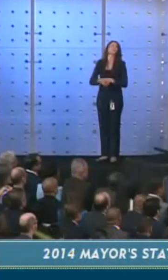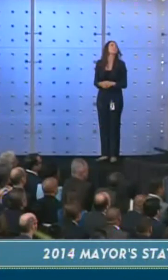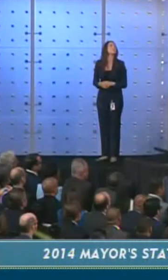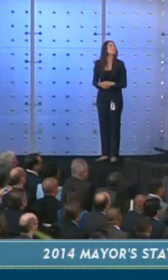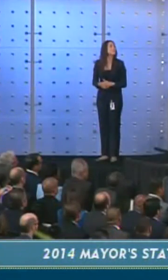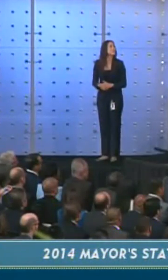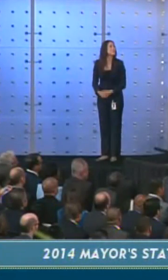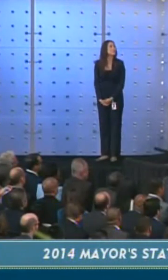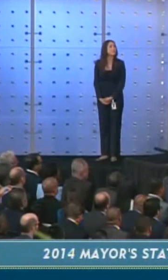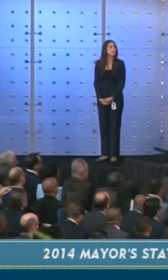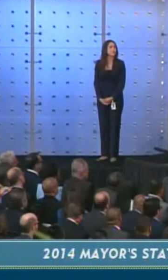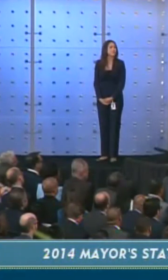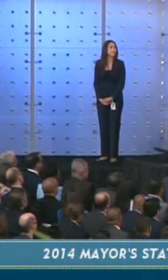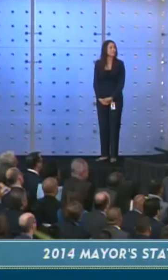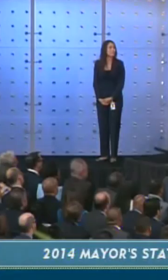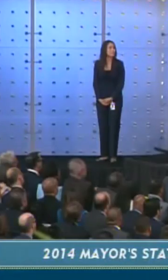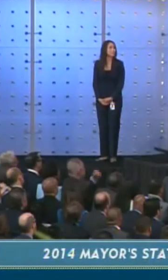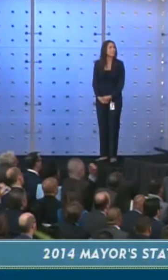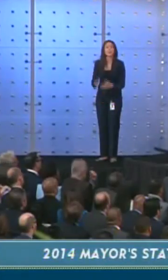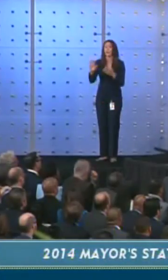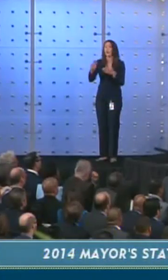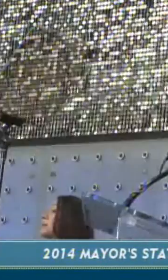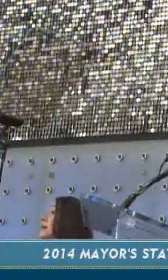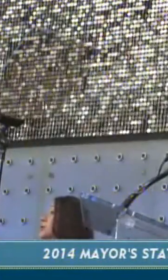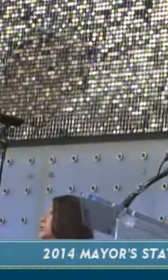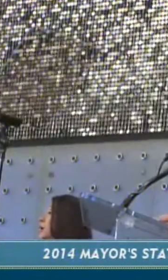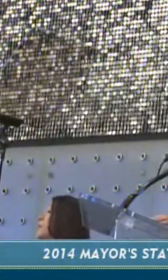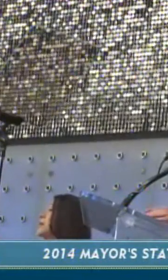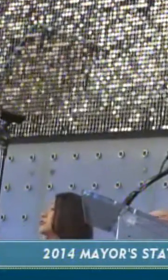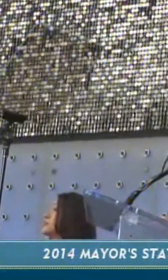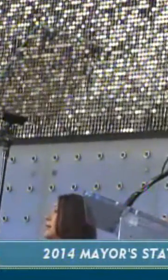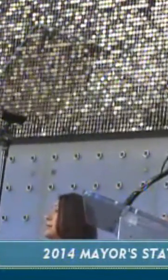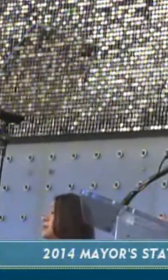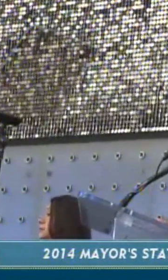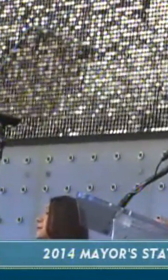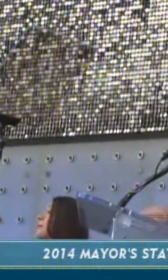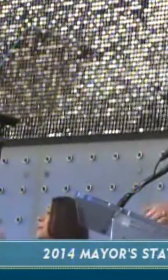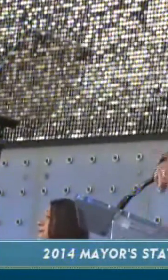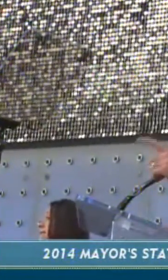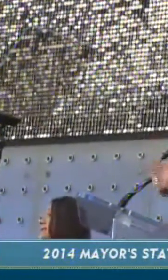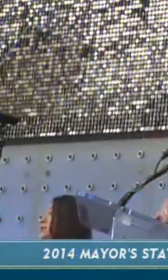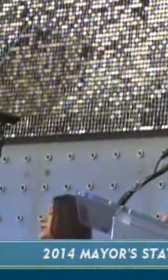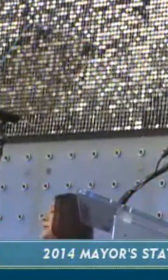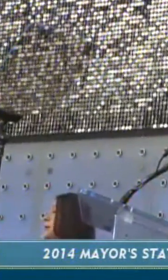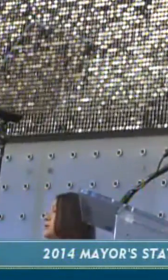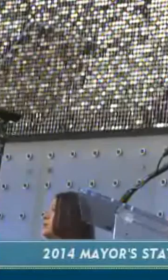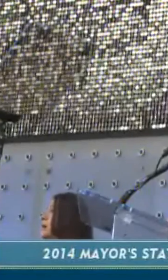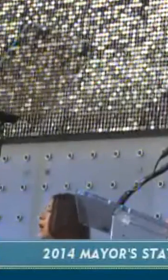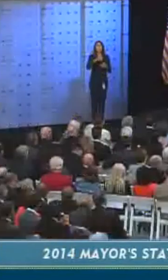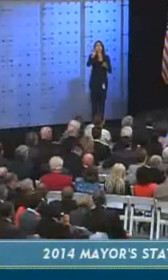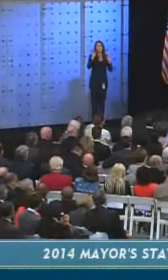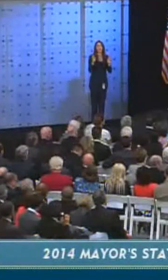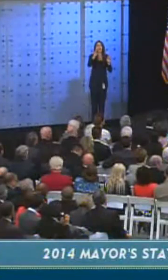But as our first down payment, next week I will introduce legislation as part of this year's budget that will be our down payment towards